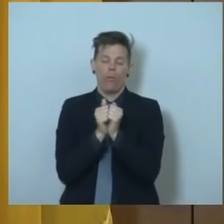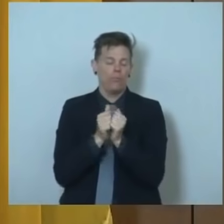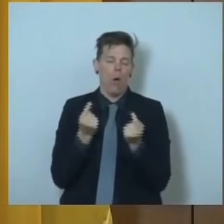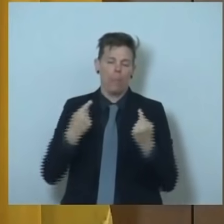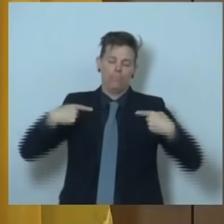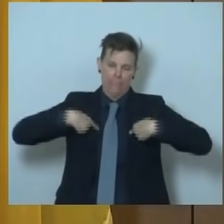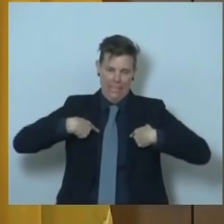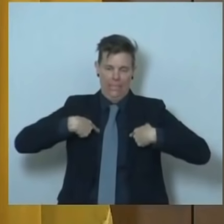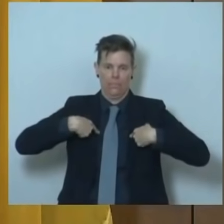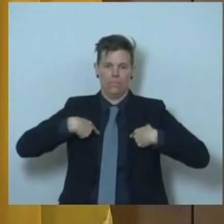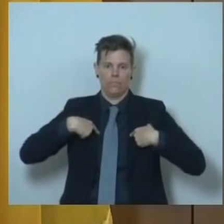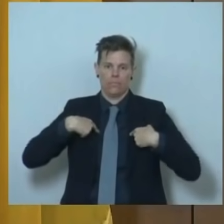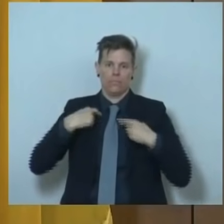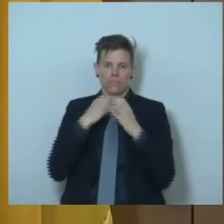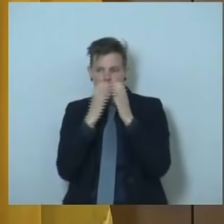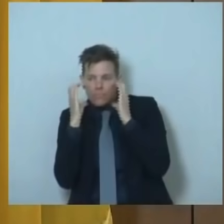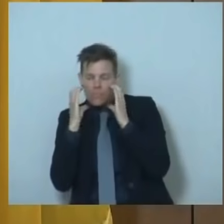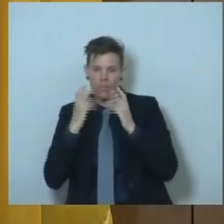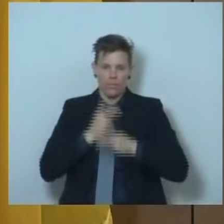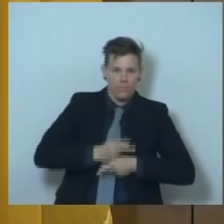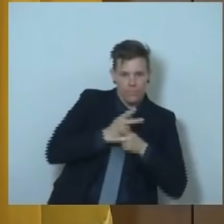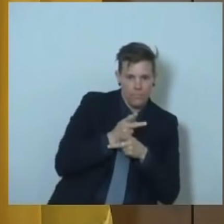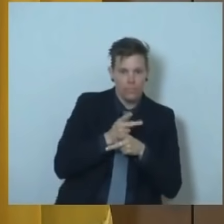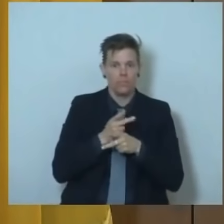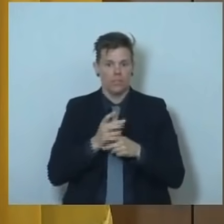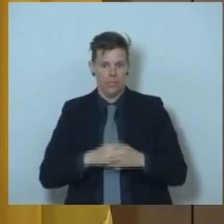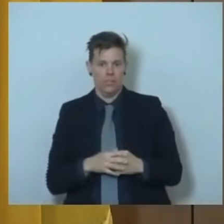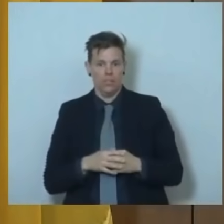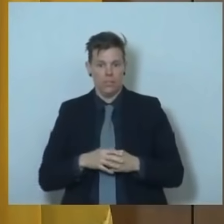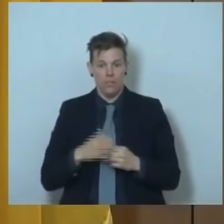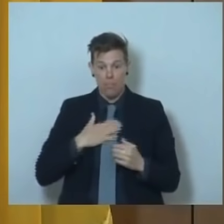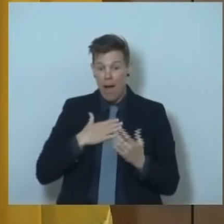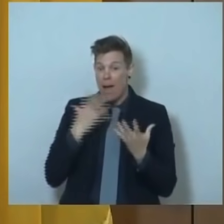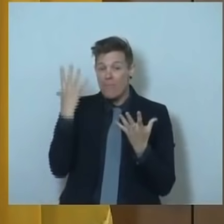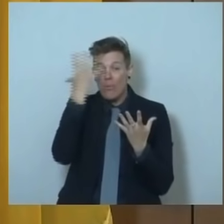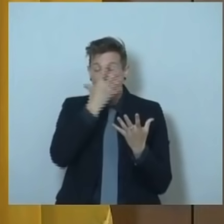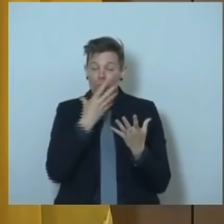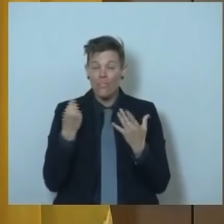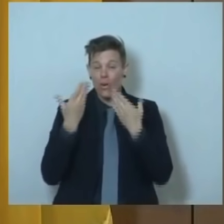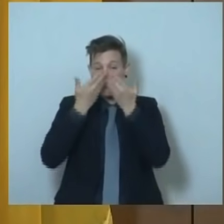while a do-it-yourself mask, like this incredible mask that was made for me,